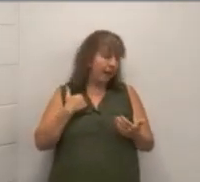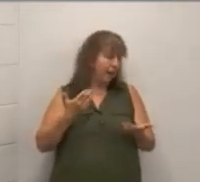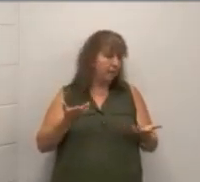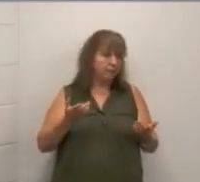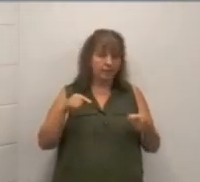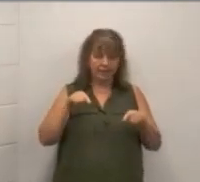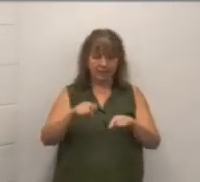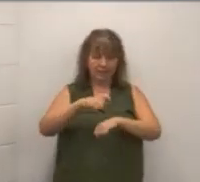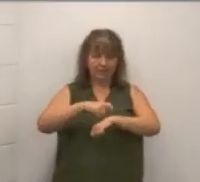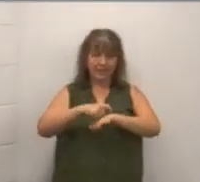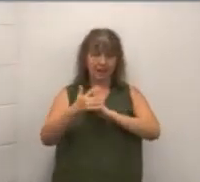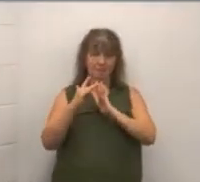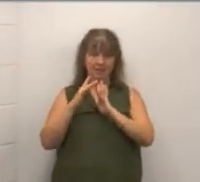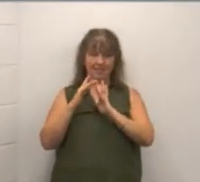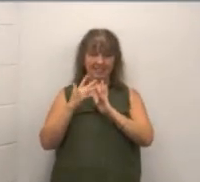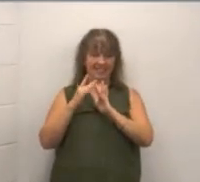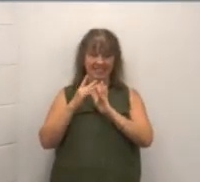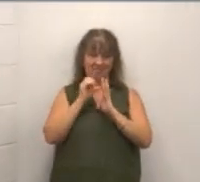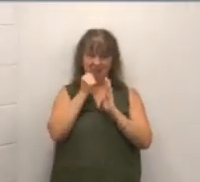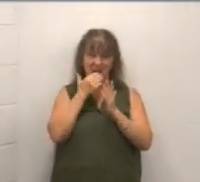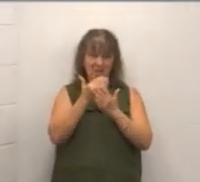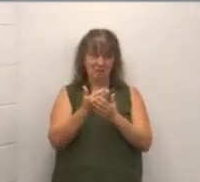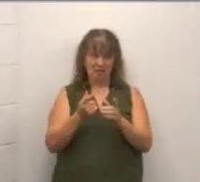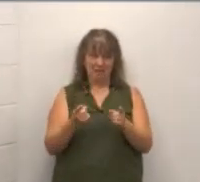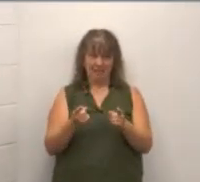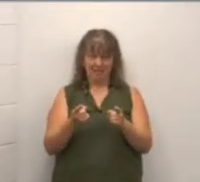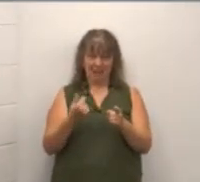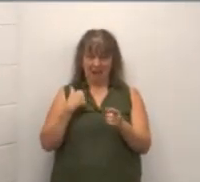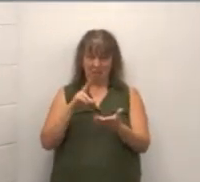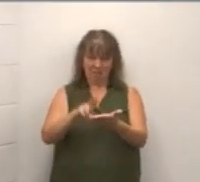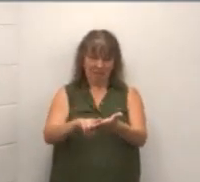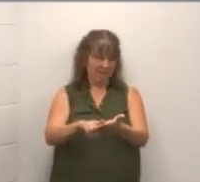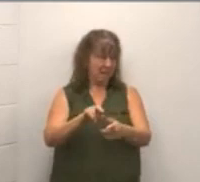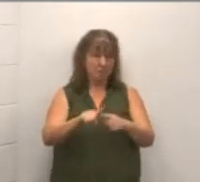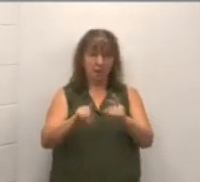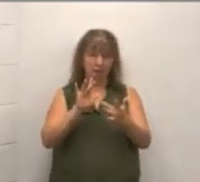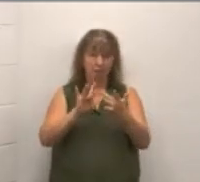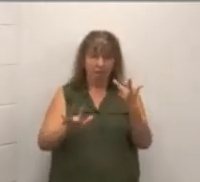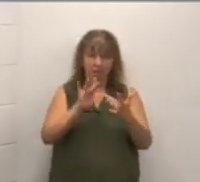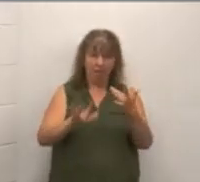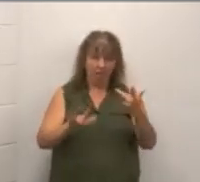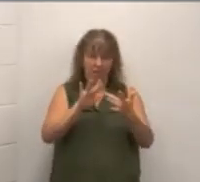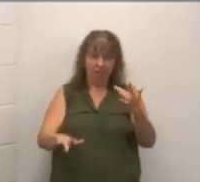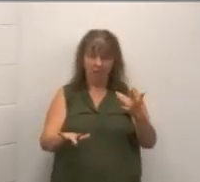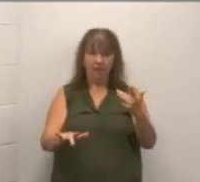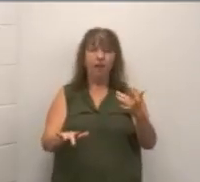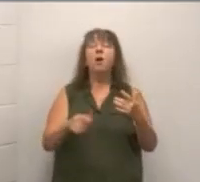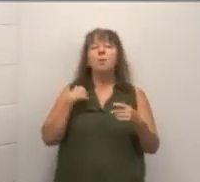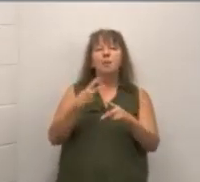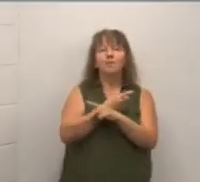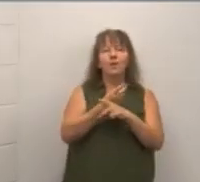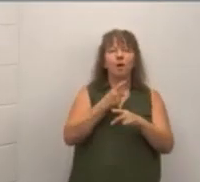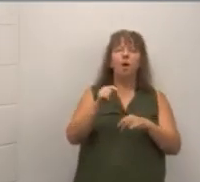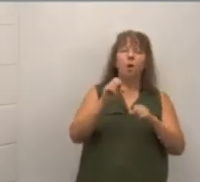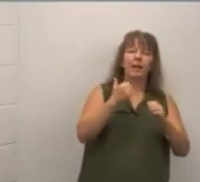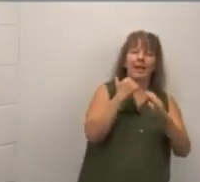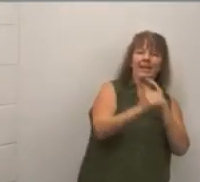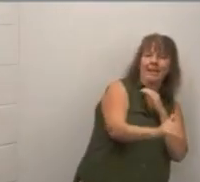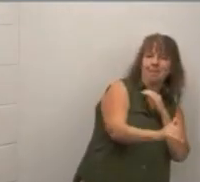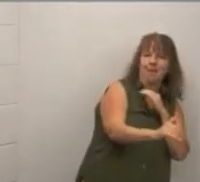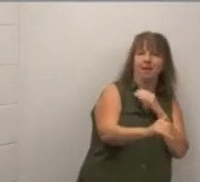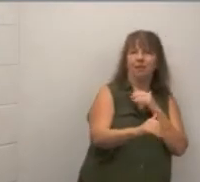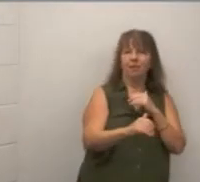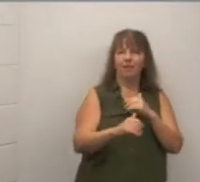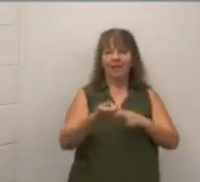of time and connectivity is an issue, we've seen that you've signed in but you can't submit it, we would have a process for you then to email the teacher,